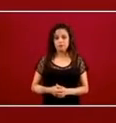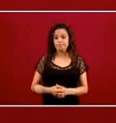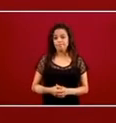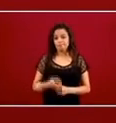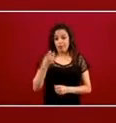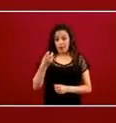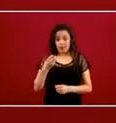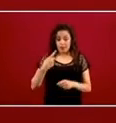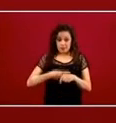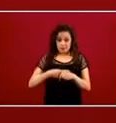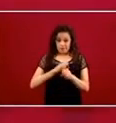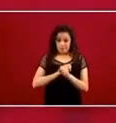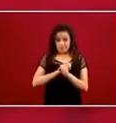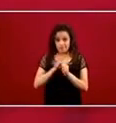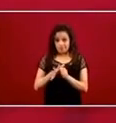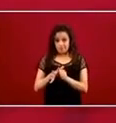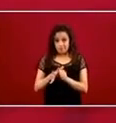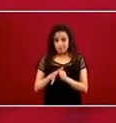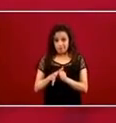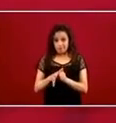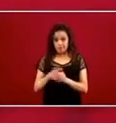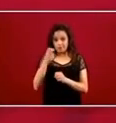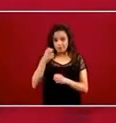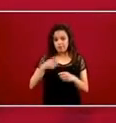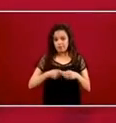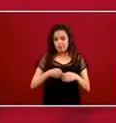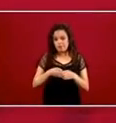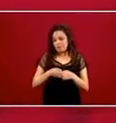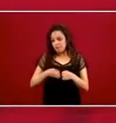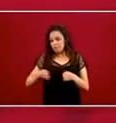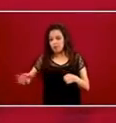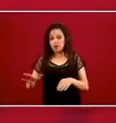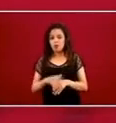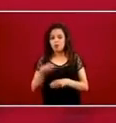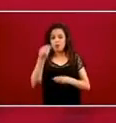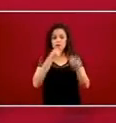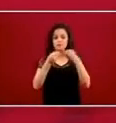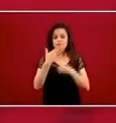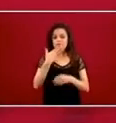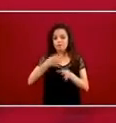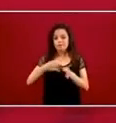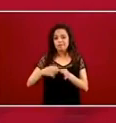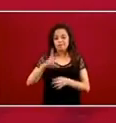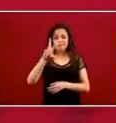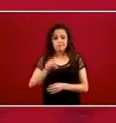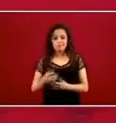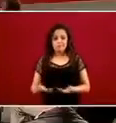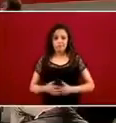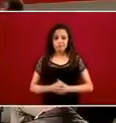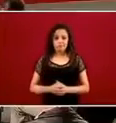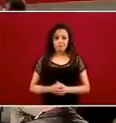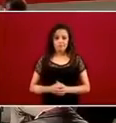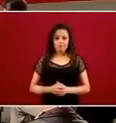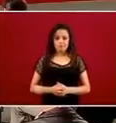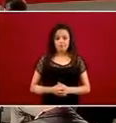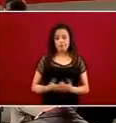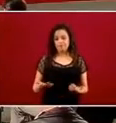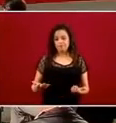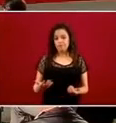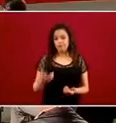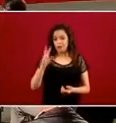with these prolonged effects of bad nutrition. And